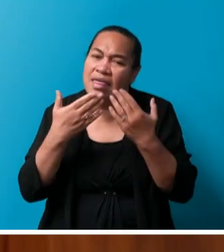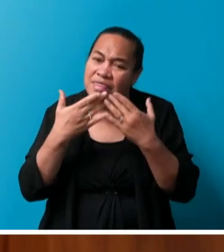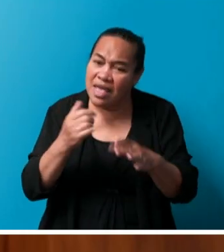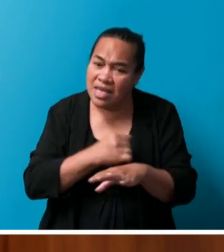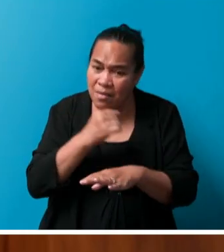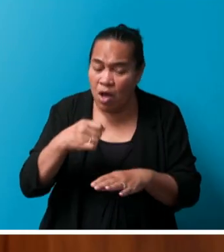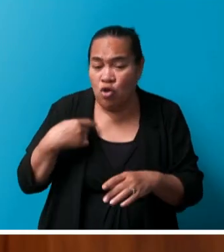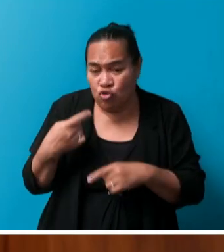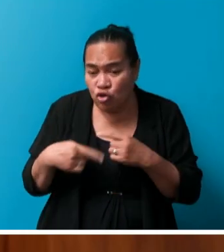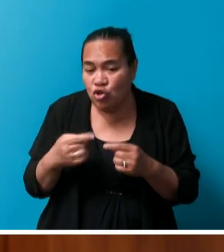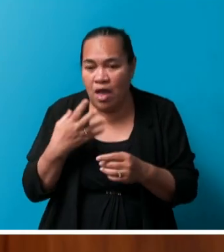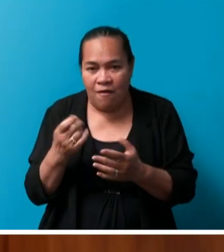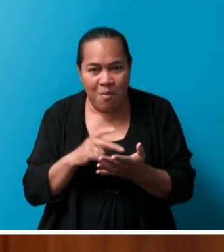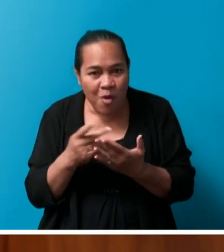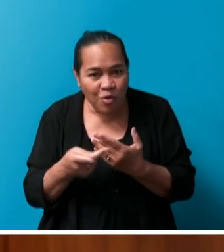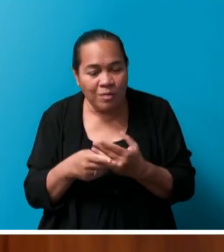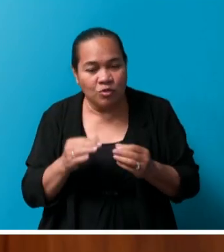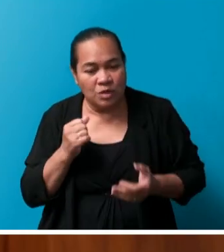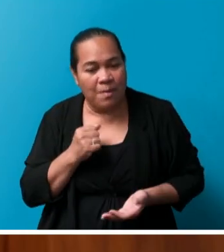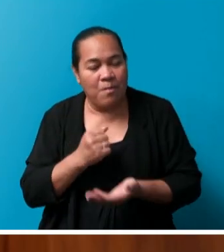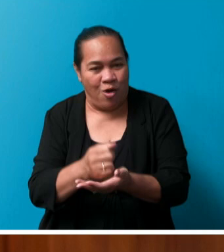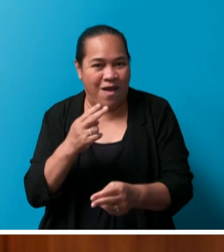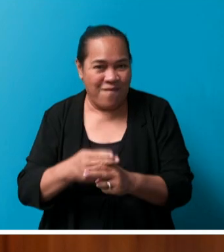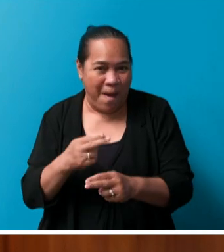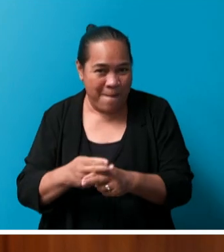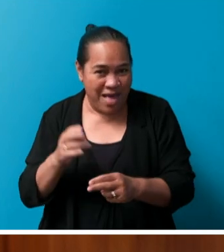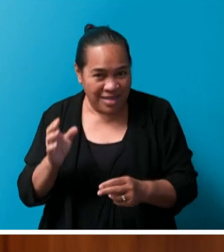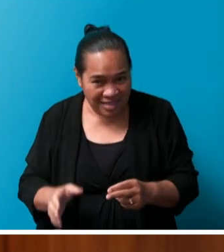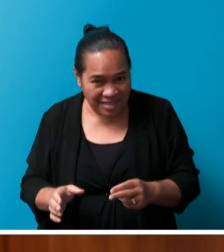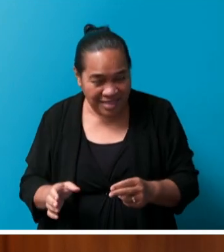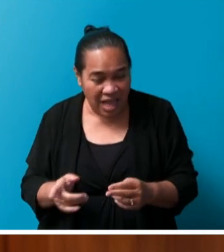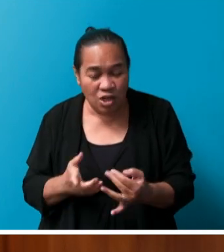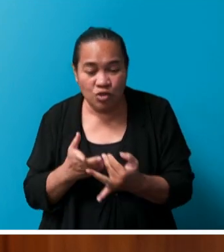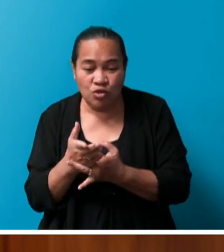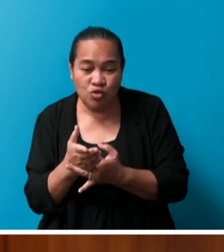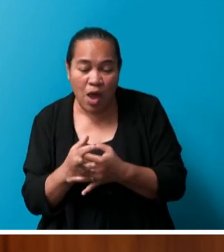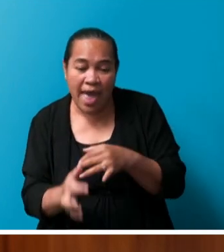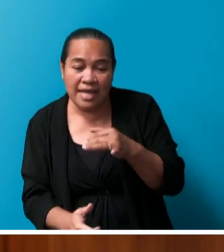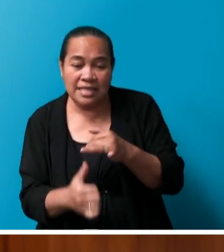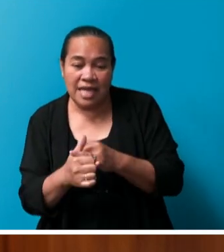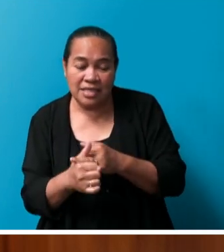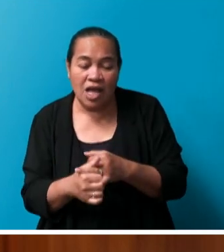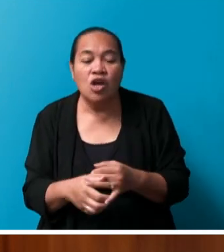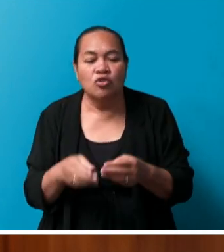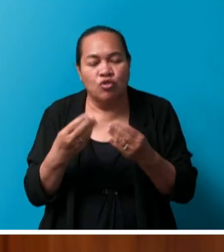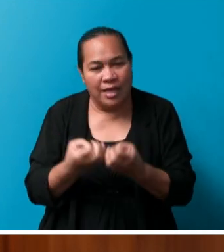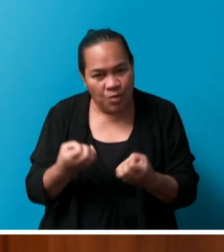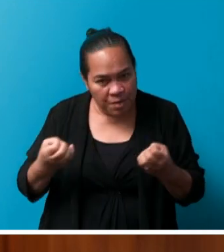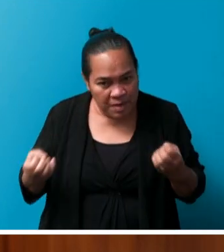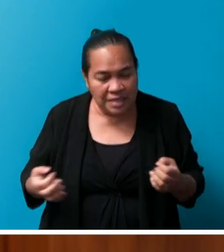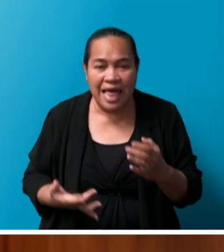investing programs that support farmers through access to modern farming equipment and